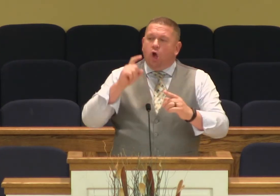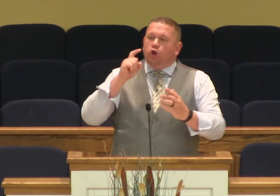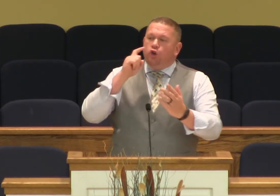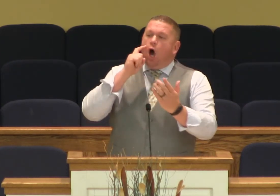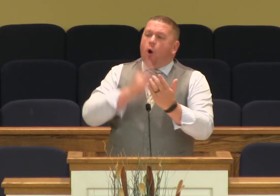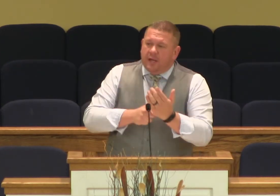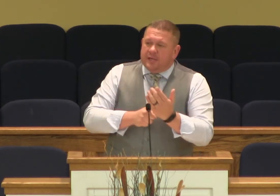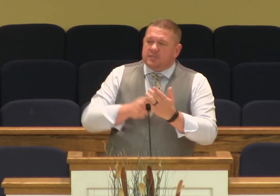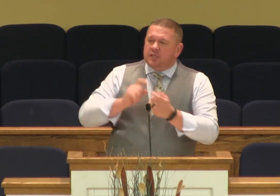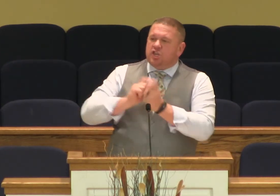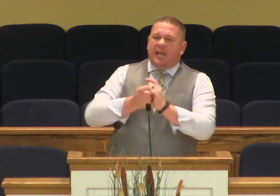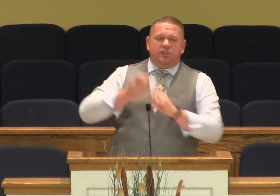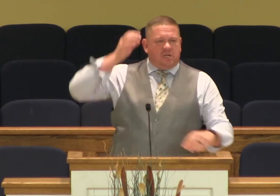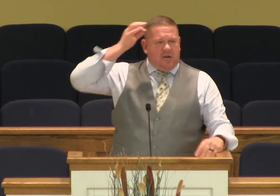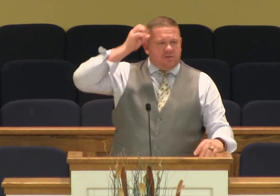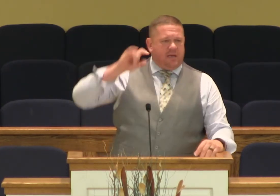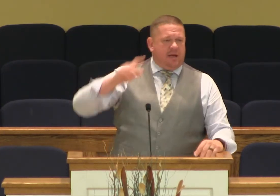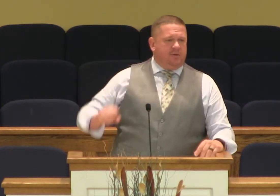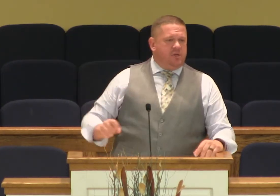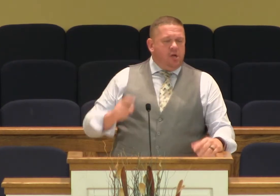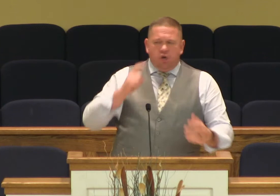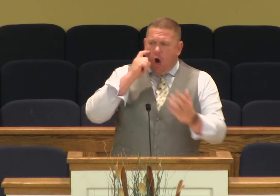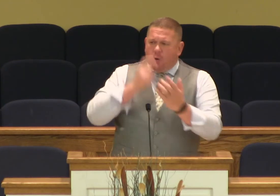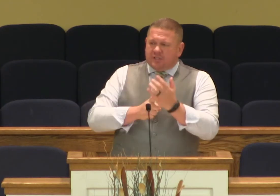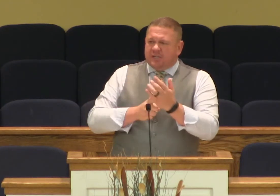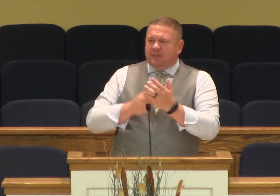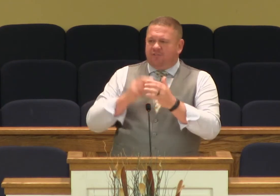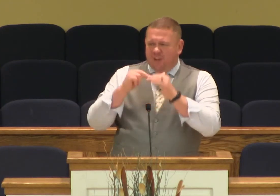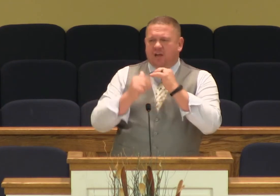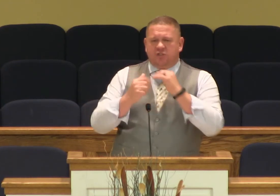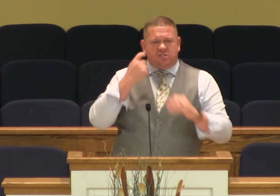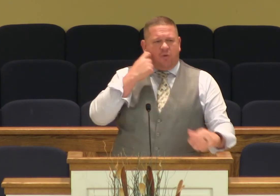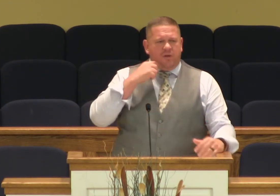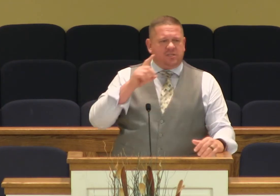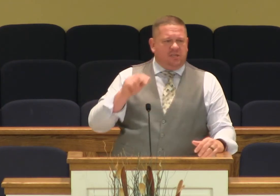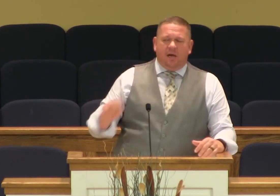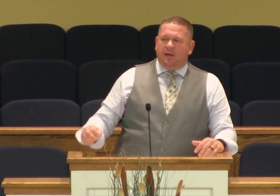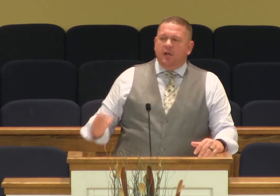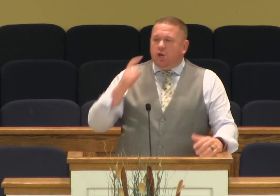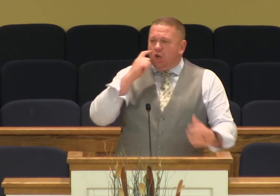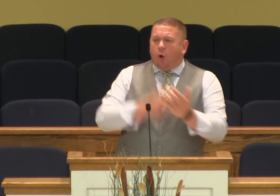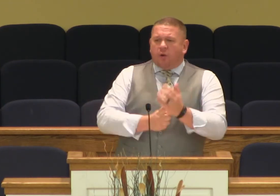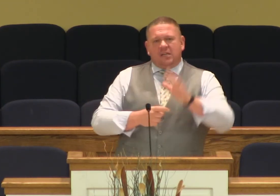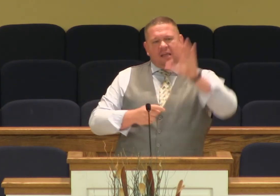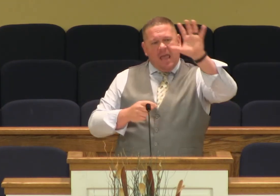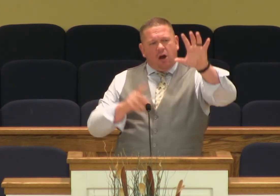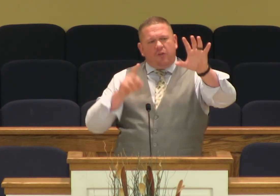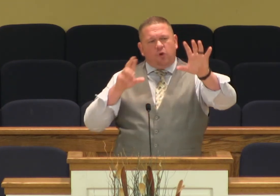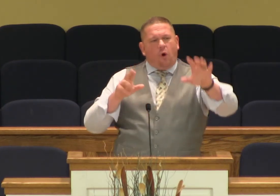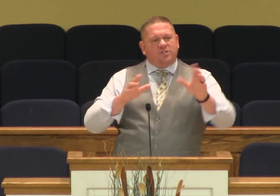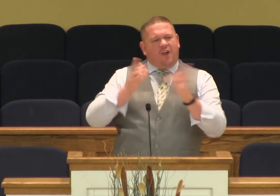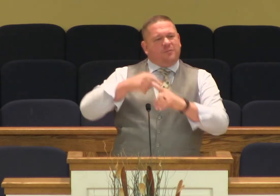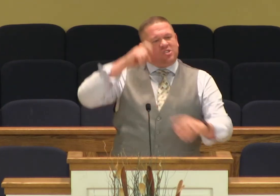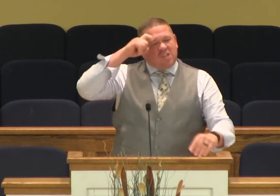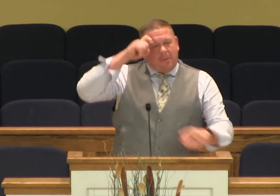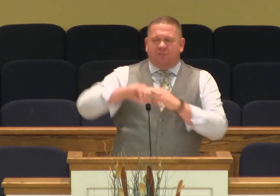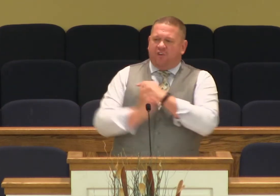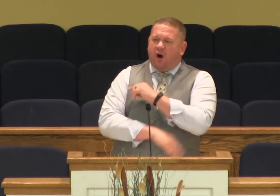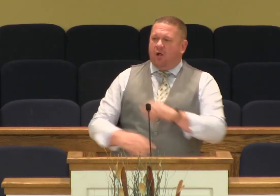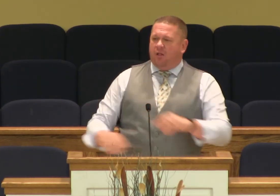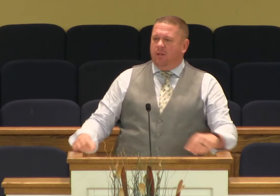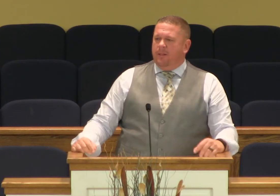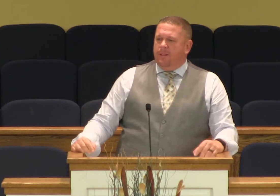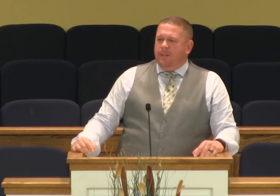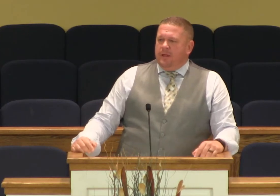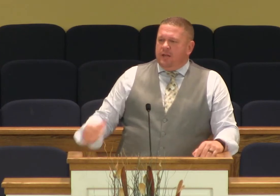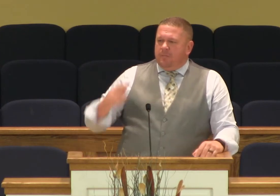to notice the changes in hairstyles. Notice that the fingernails just got recently done. Notice that the hanger on the door has gone from summer to